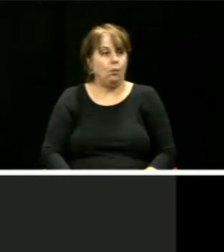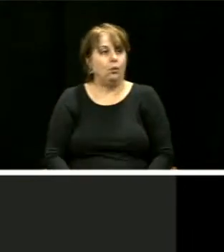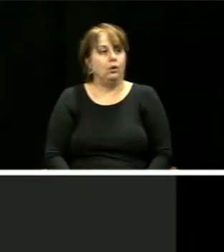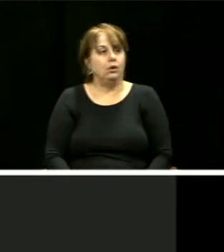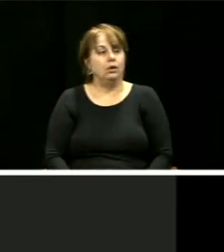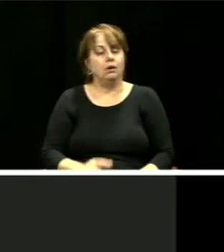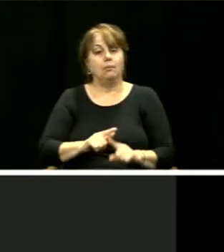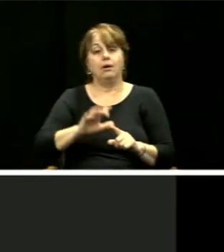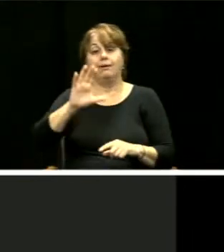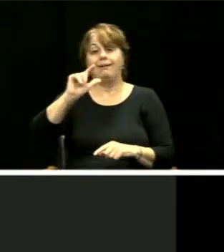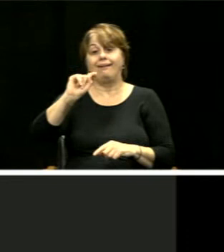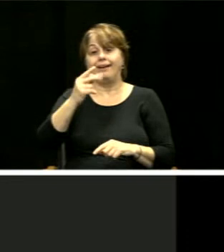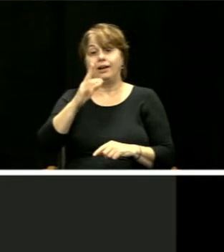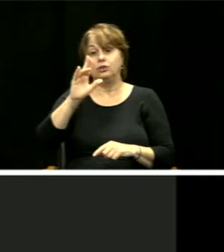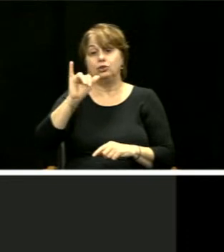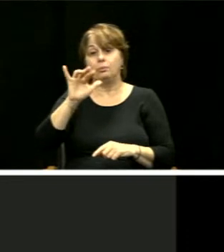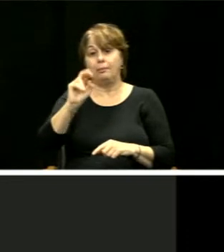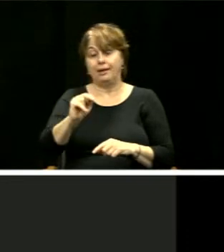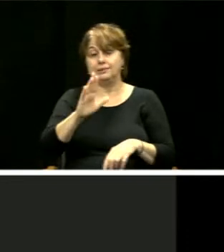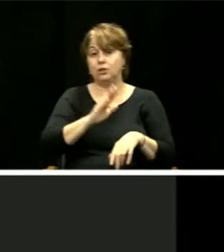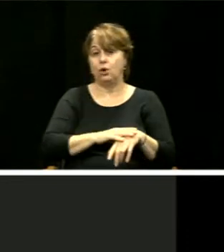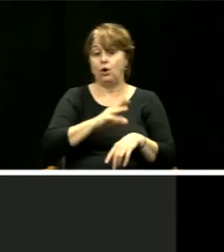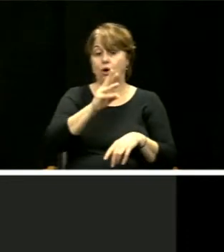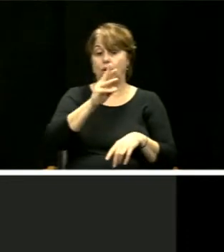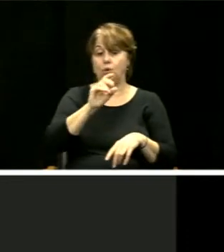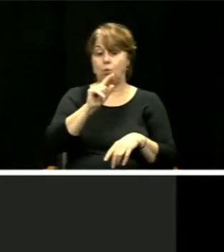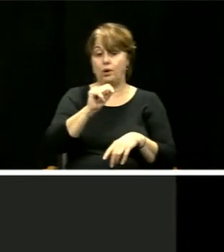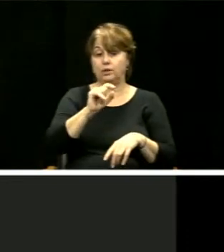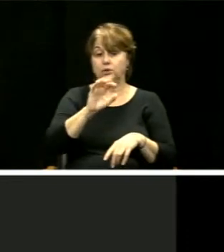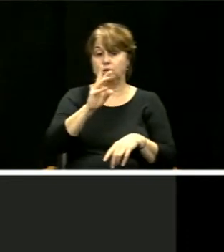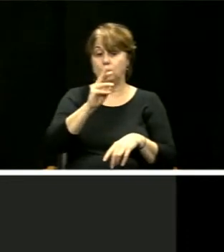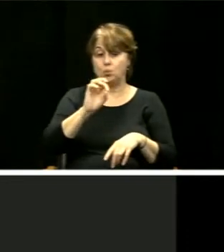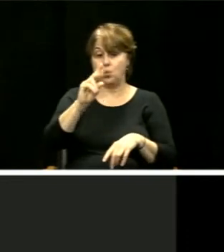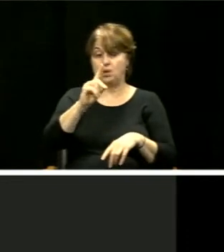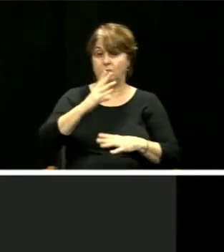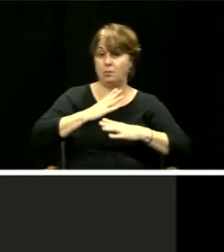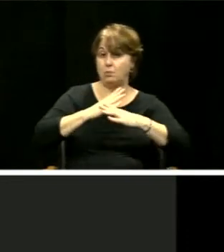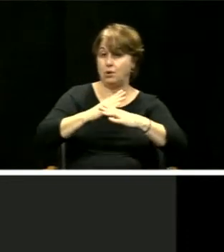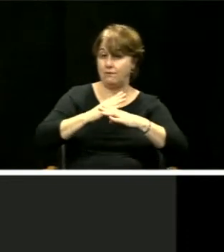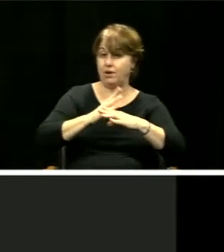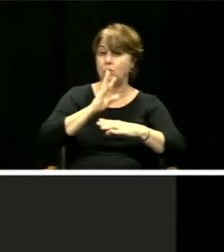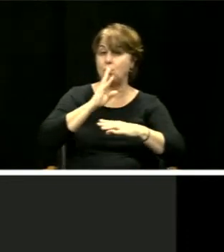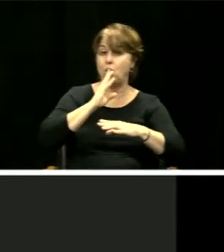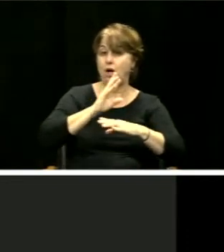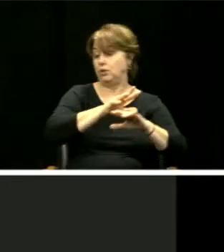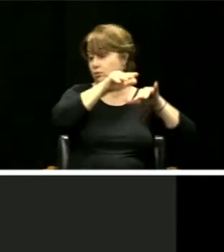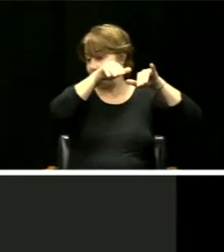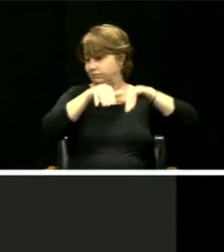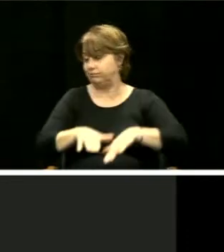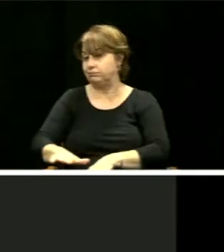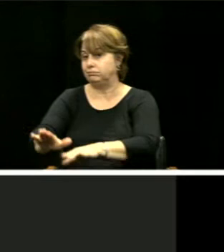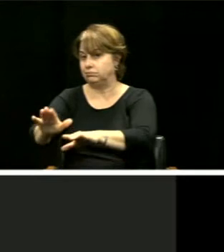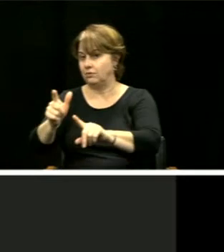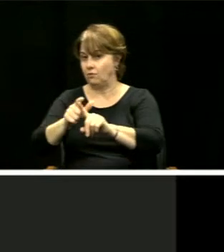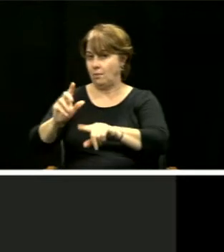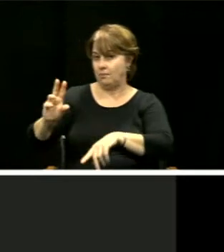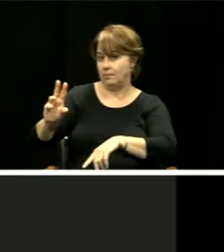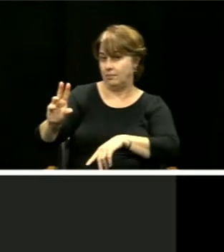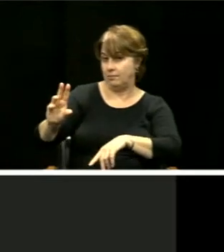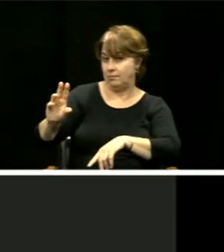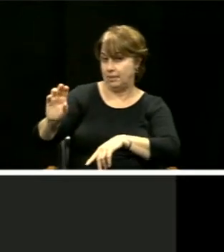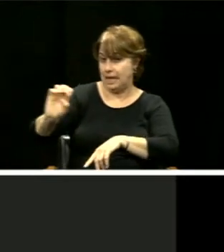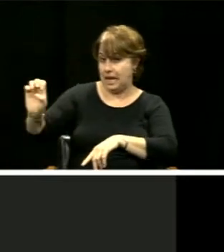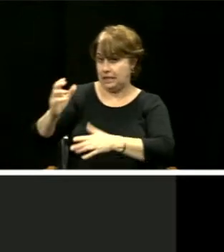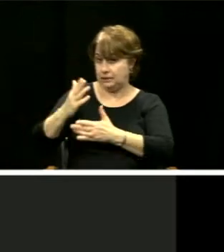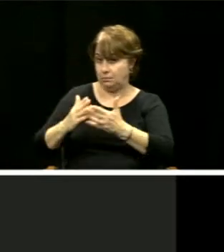catch basins on Westwood to catch some of the water coming downhill from the east side of the street, or whether it's